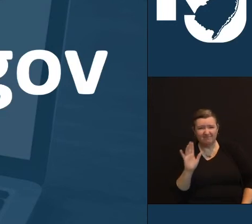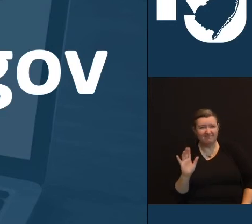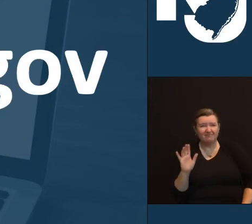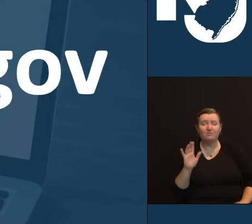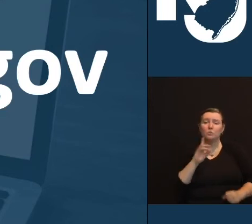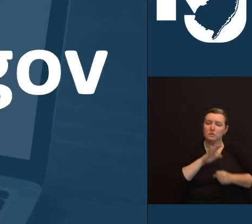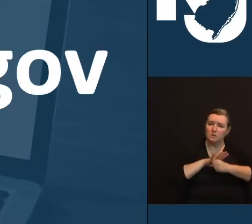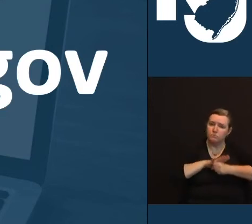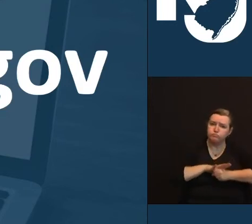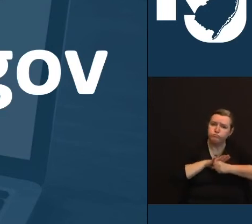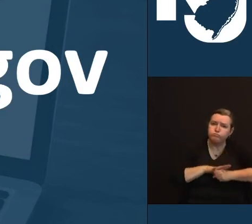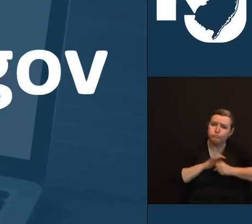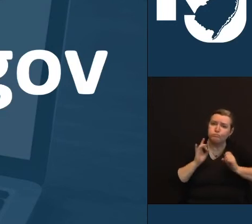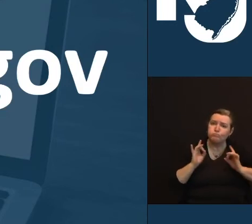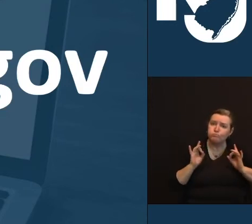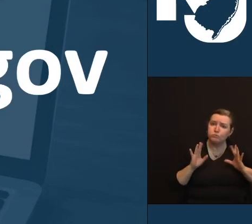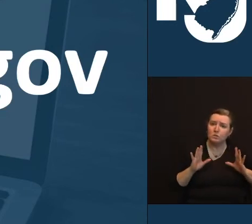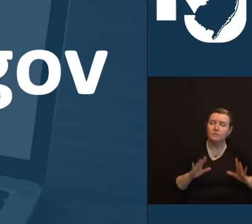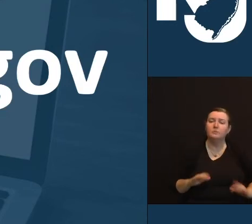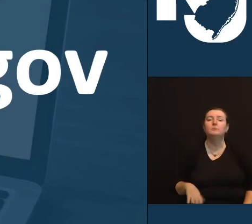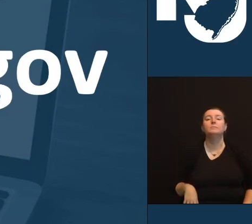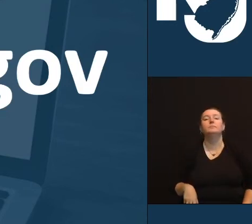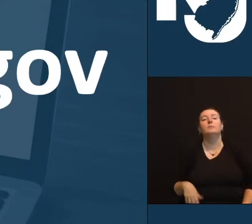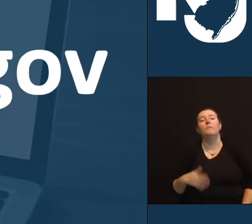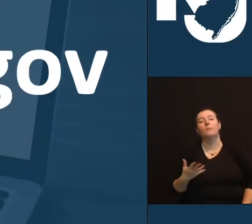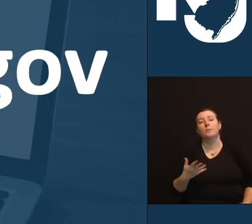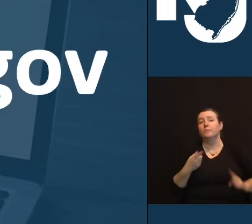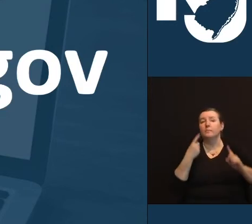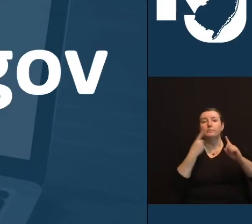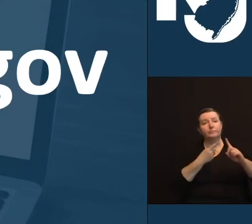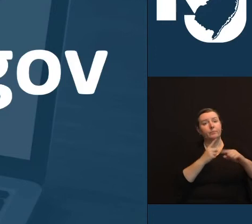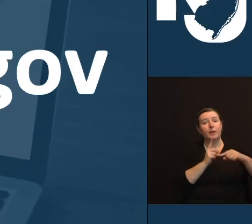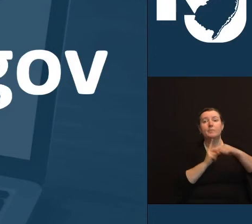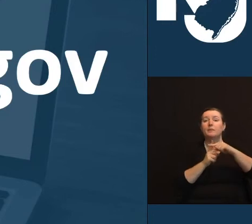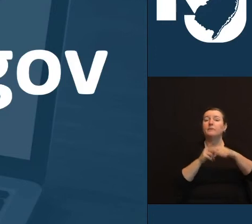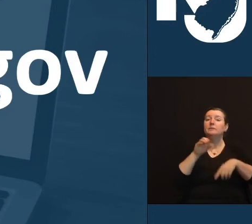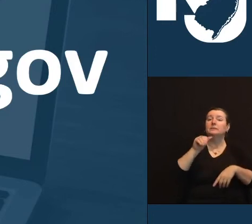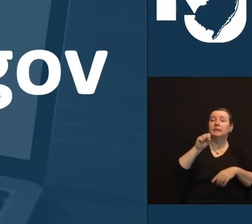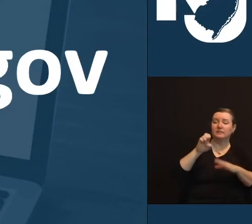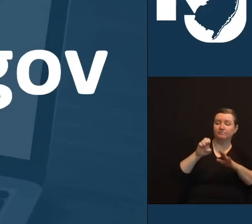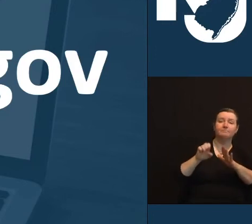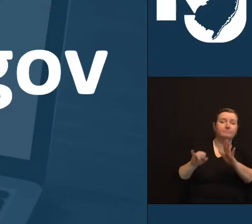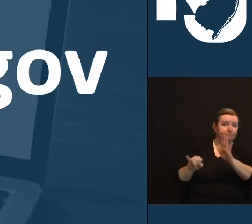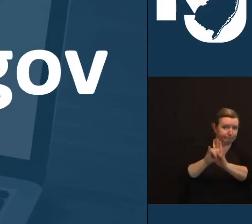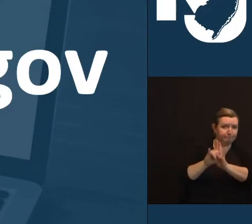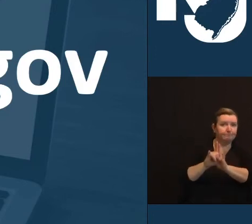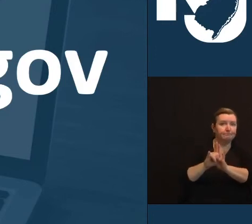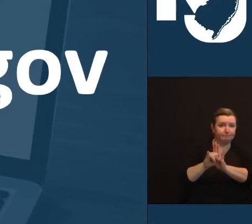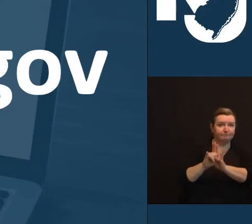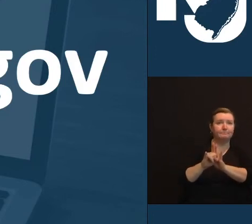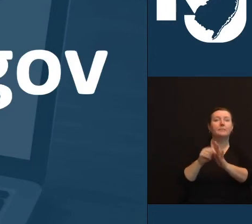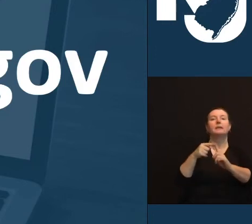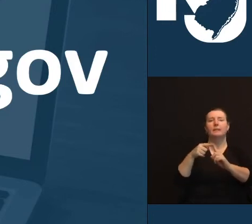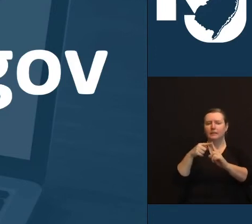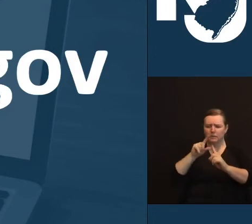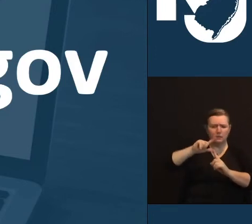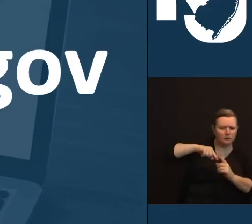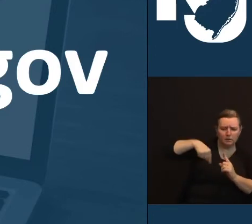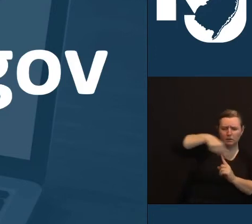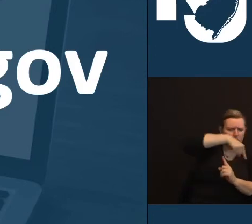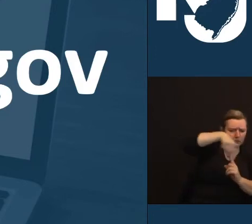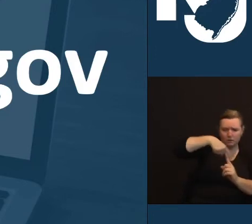ensure these cases are identified quickly and that the avenues for in-school spread are closed, and this plan has so far proven